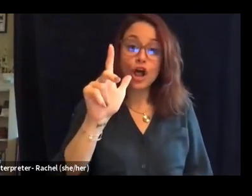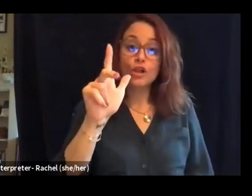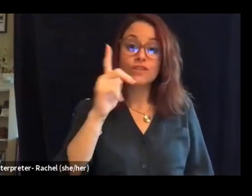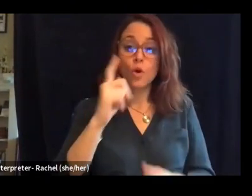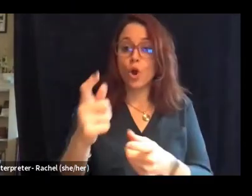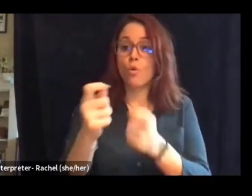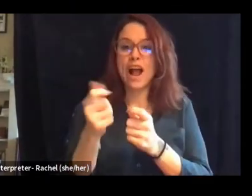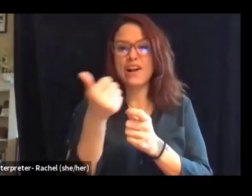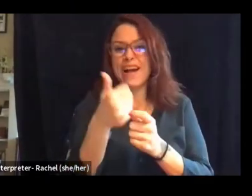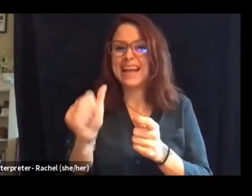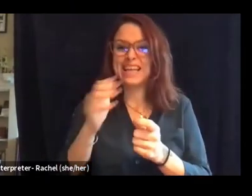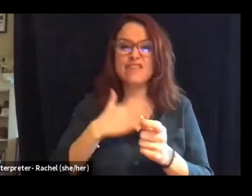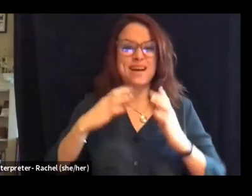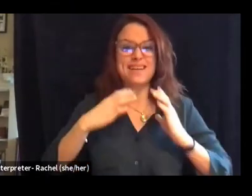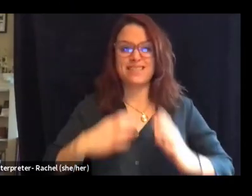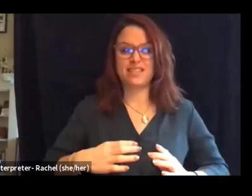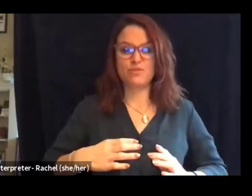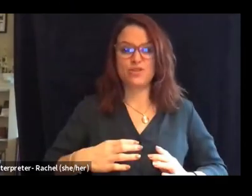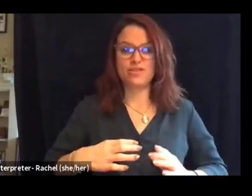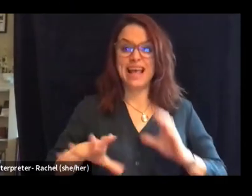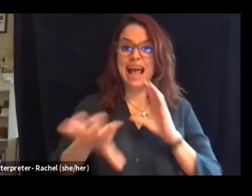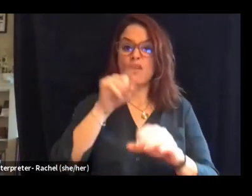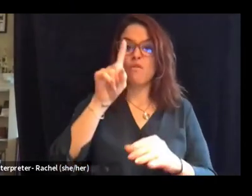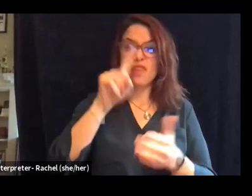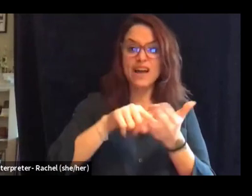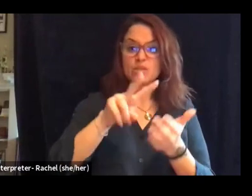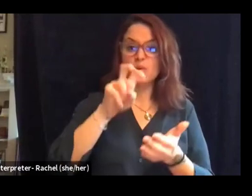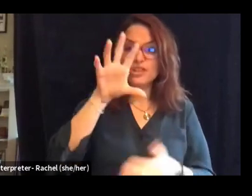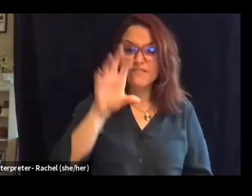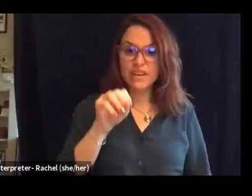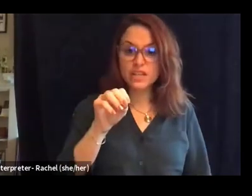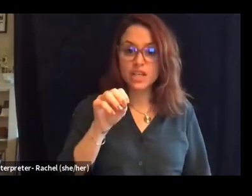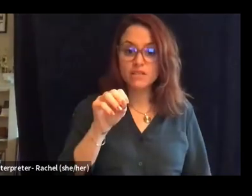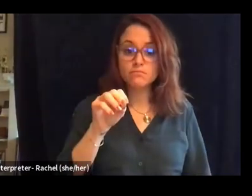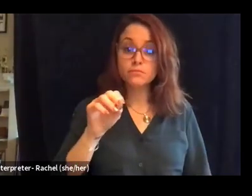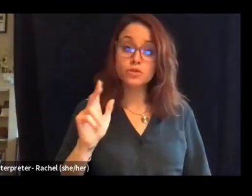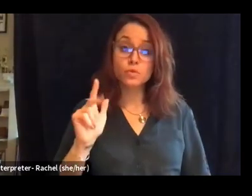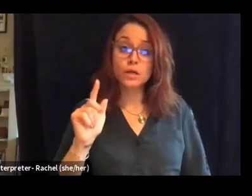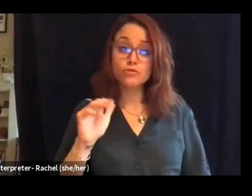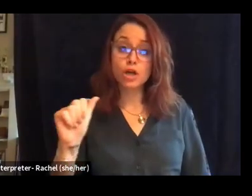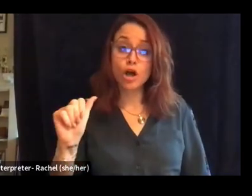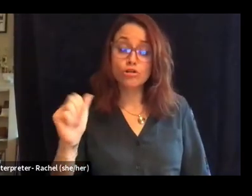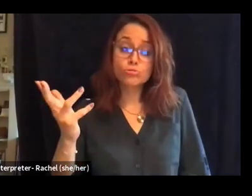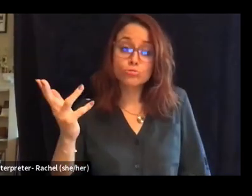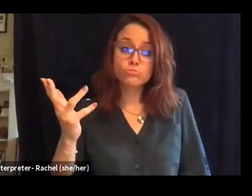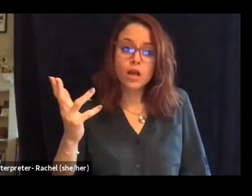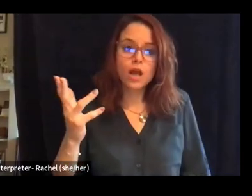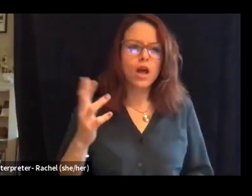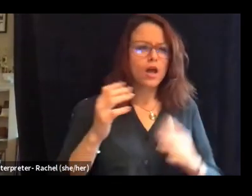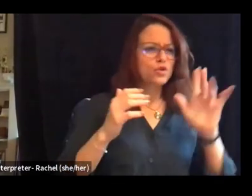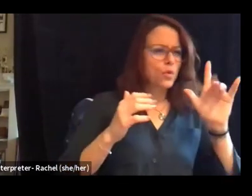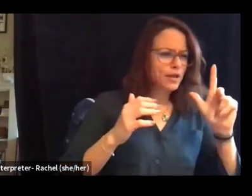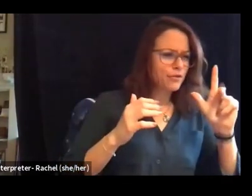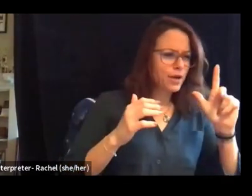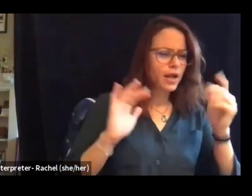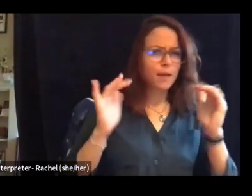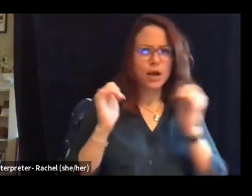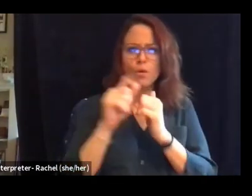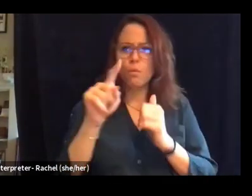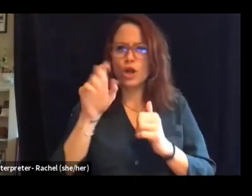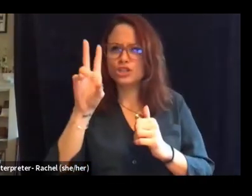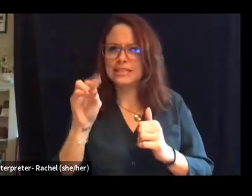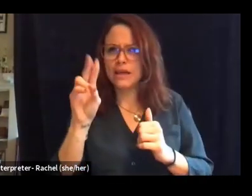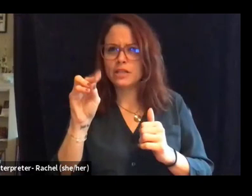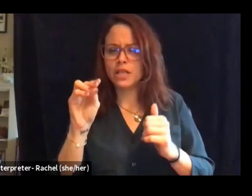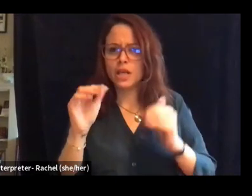those 1,250 customers. And again, I compare that to my lifetime value of 170. That's a really, really